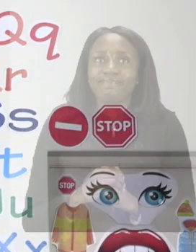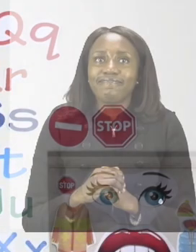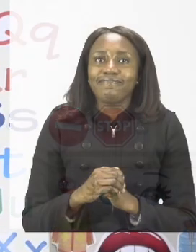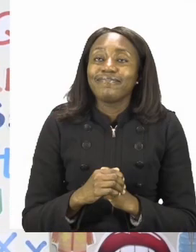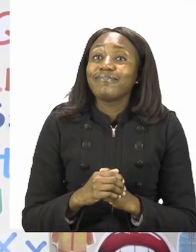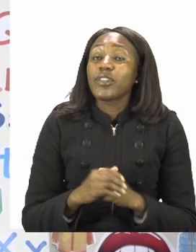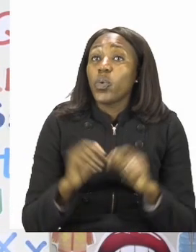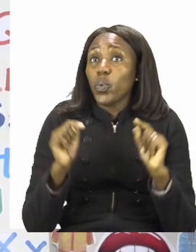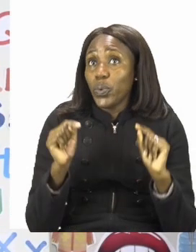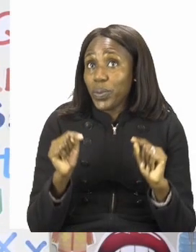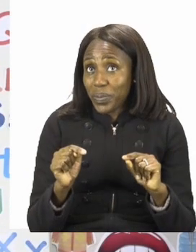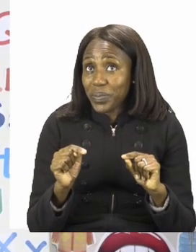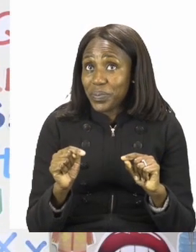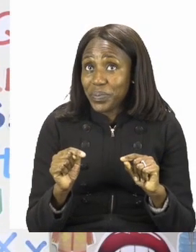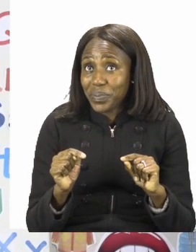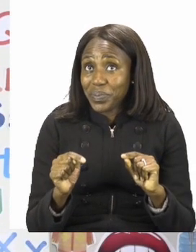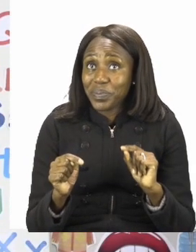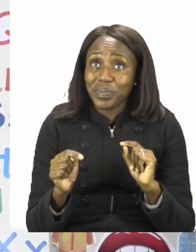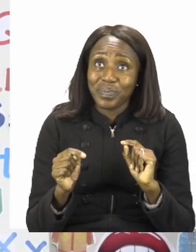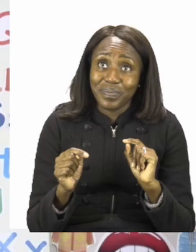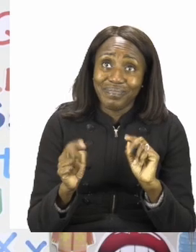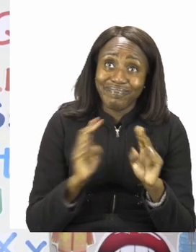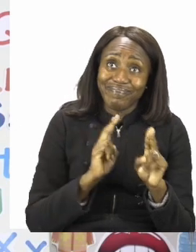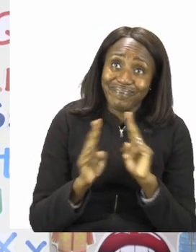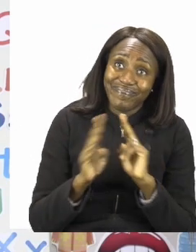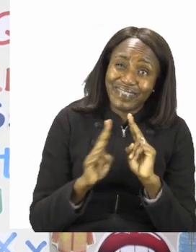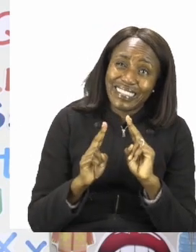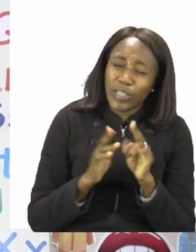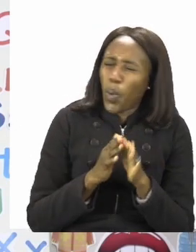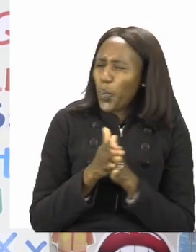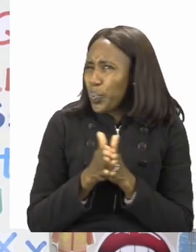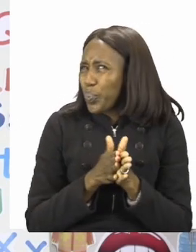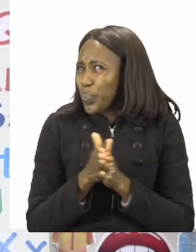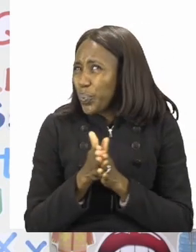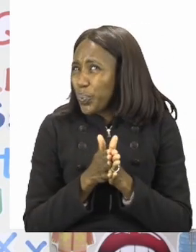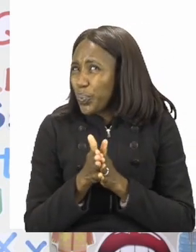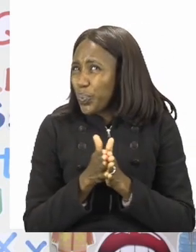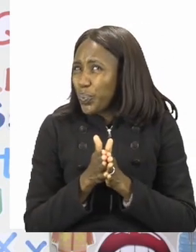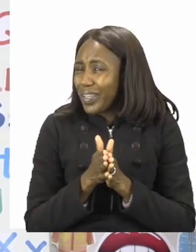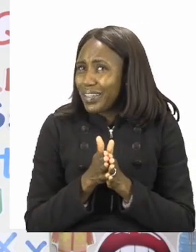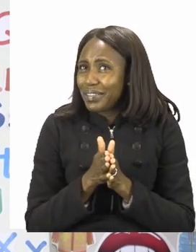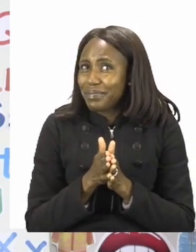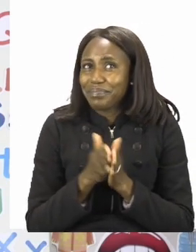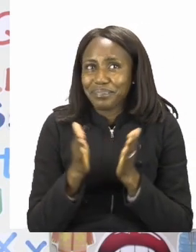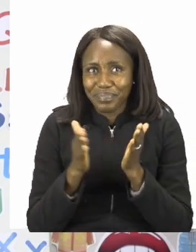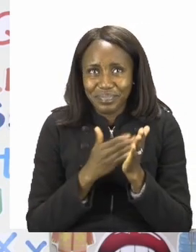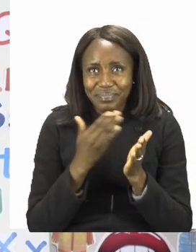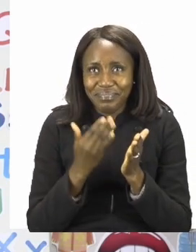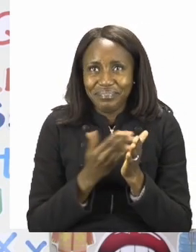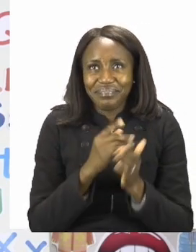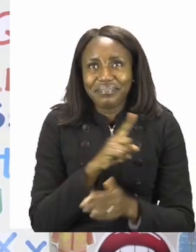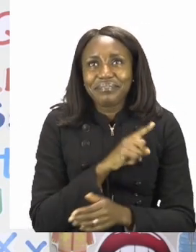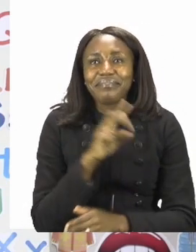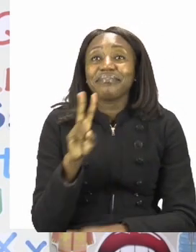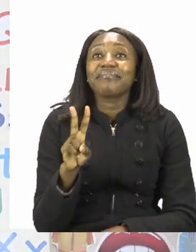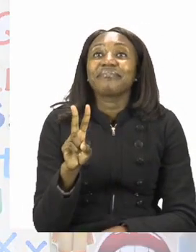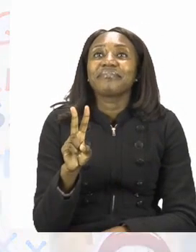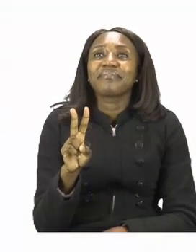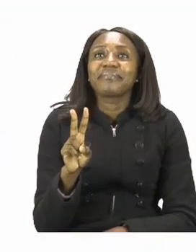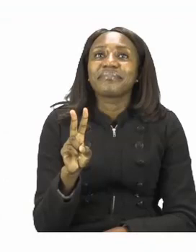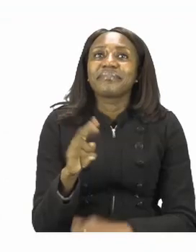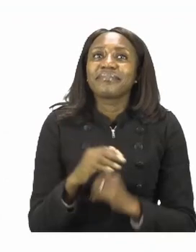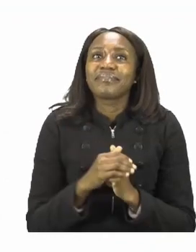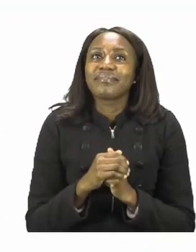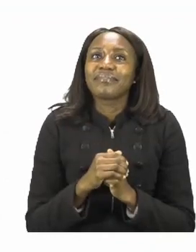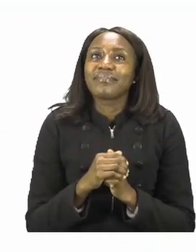Now, boys and girls, we are going to do something fun. We're going to start on page 12.